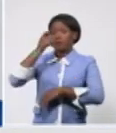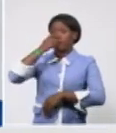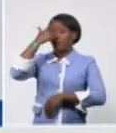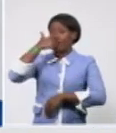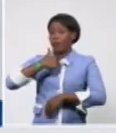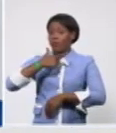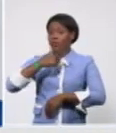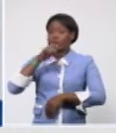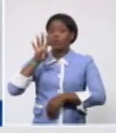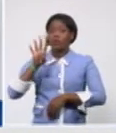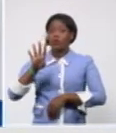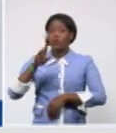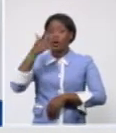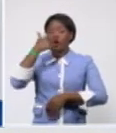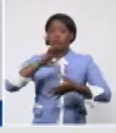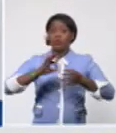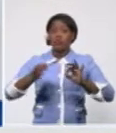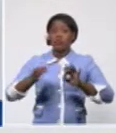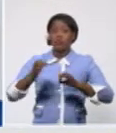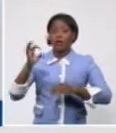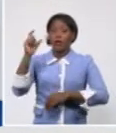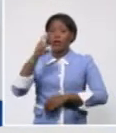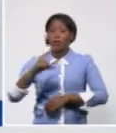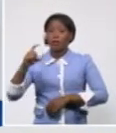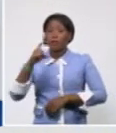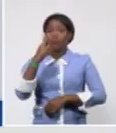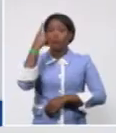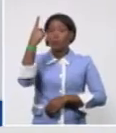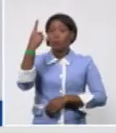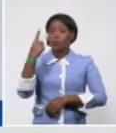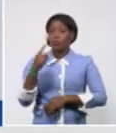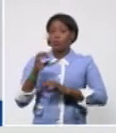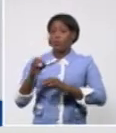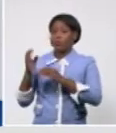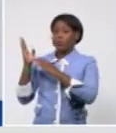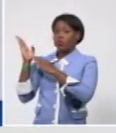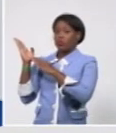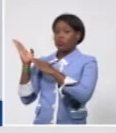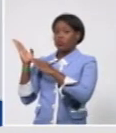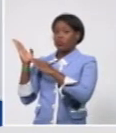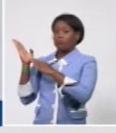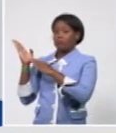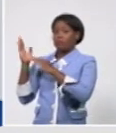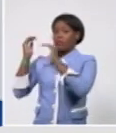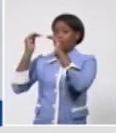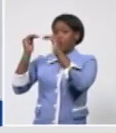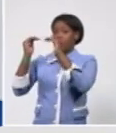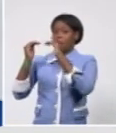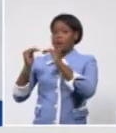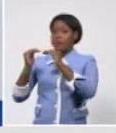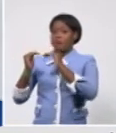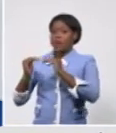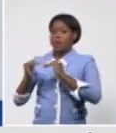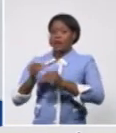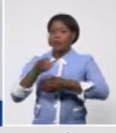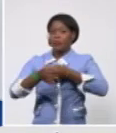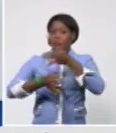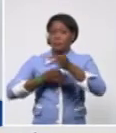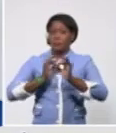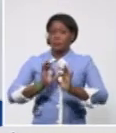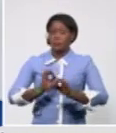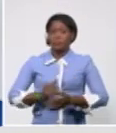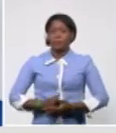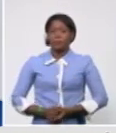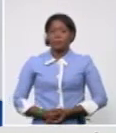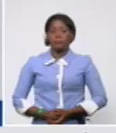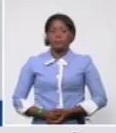1 to Artemisa, and 1 to Camagüey. The imported case is from Camagüey and the municipality of